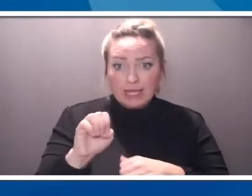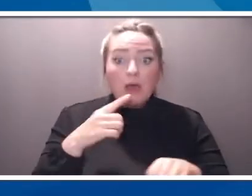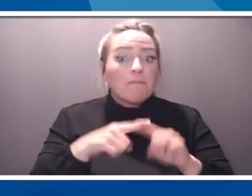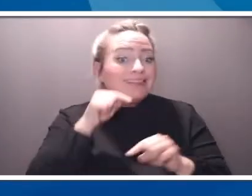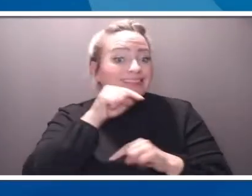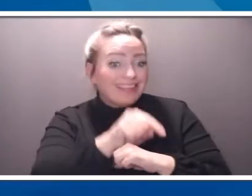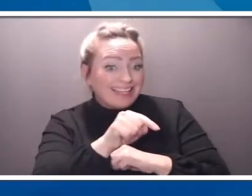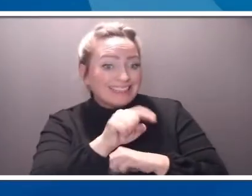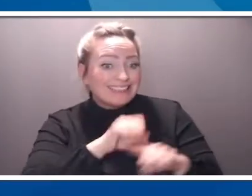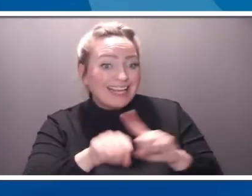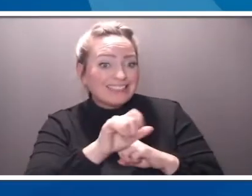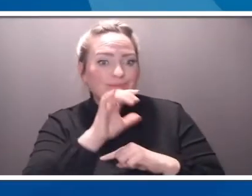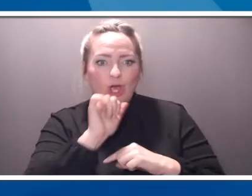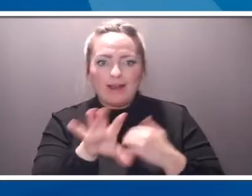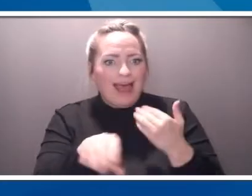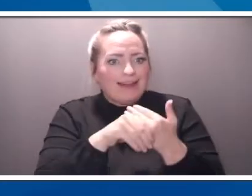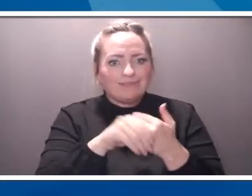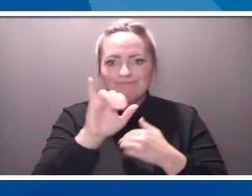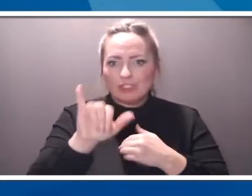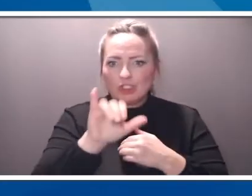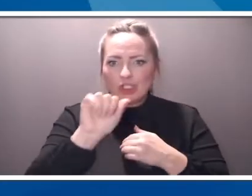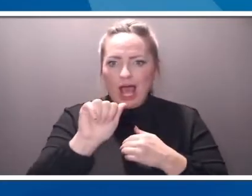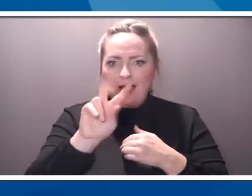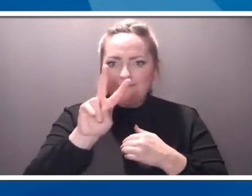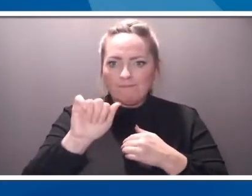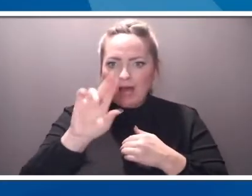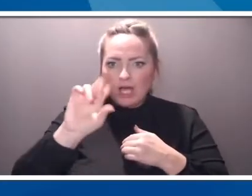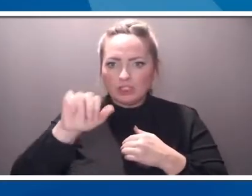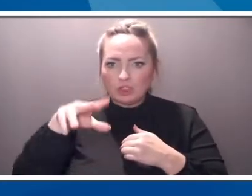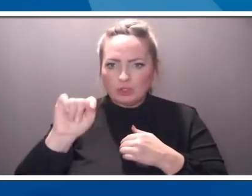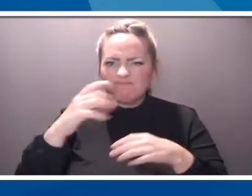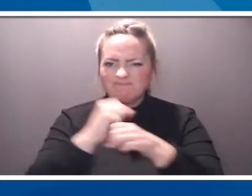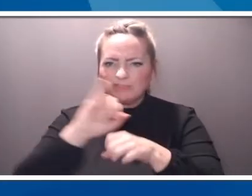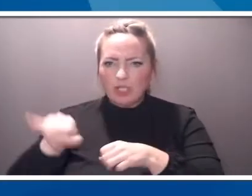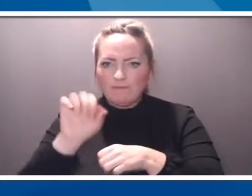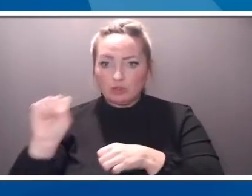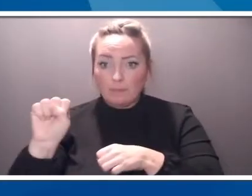it with space. But in this case, because I've not added any extra